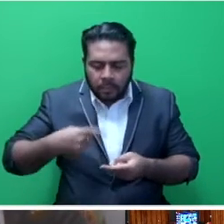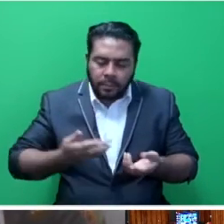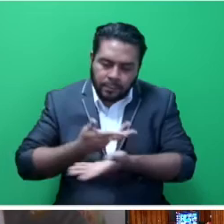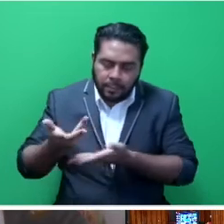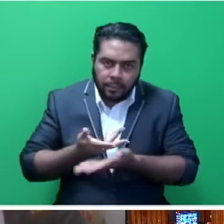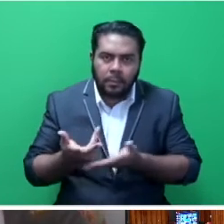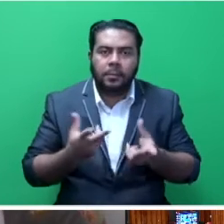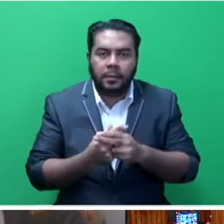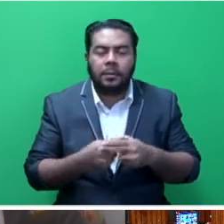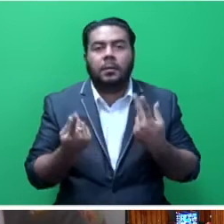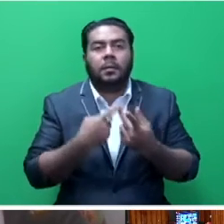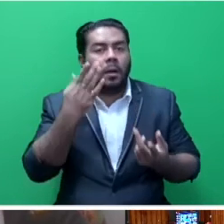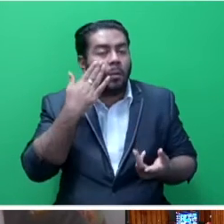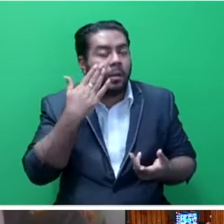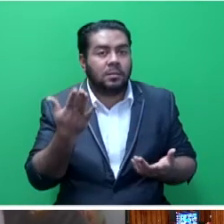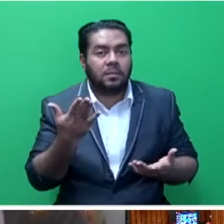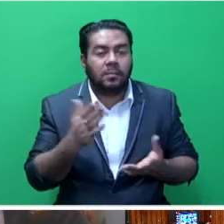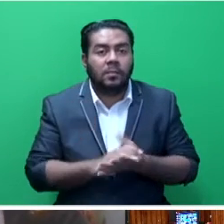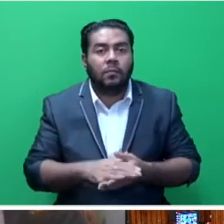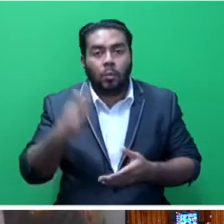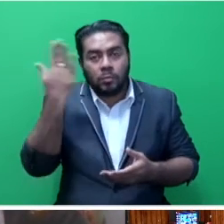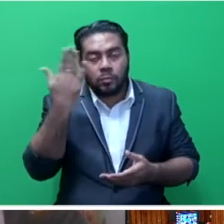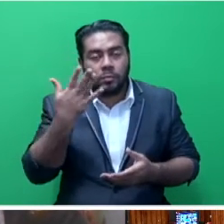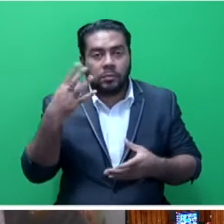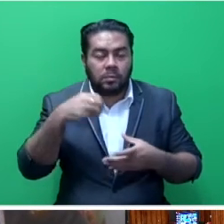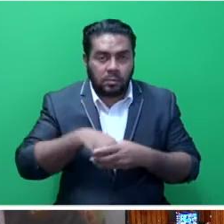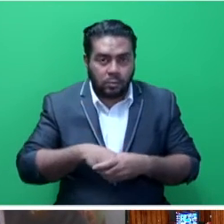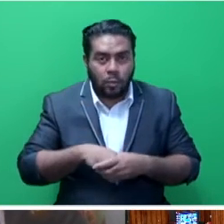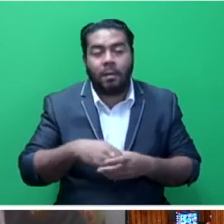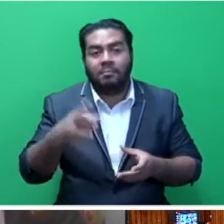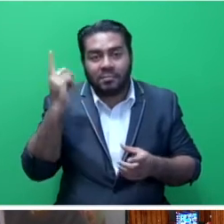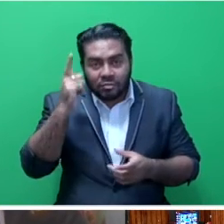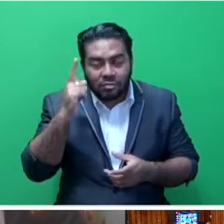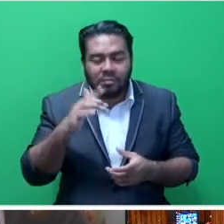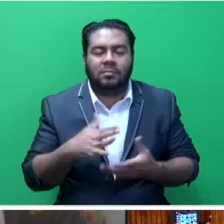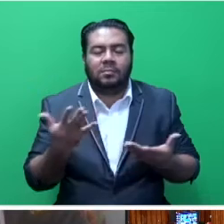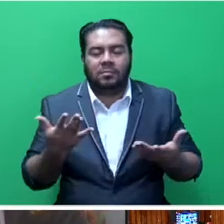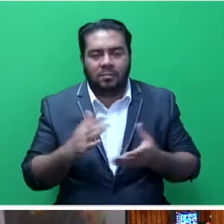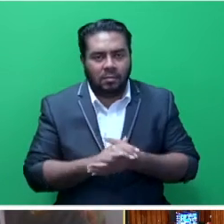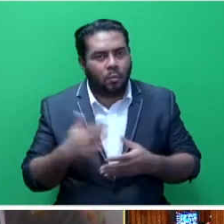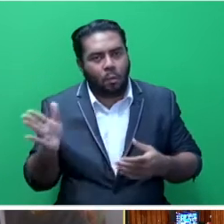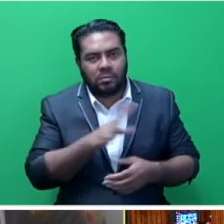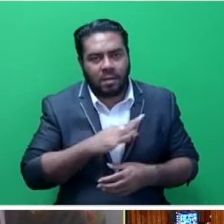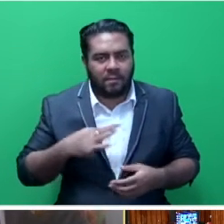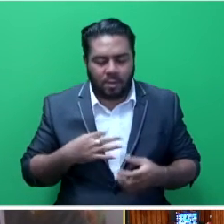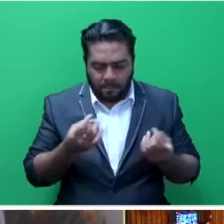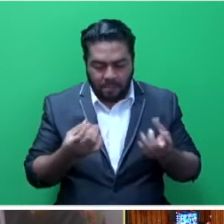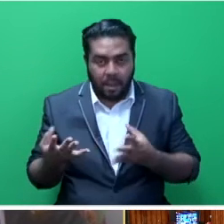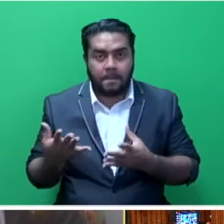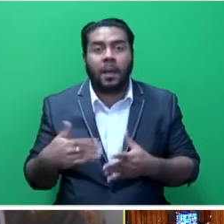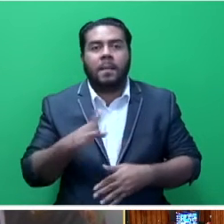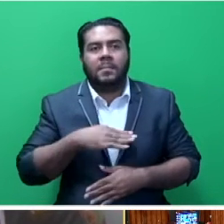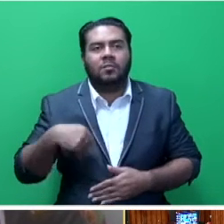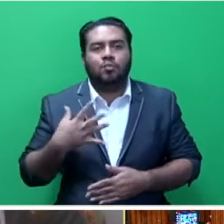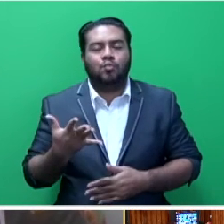awareness packages designed for teachers, school management, and boarding schools, which were prepared by the Ministry of Education, Heritage and Arts with